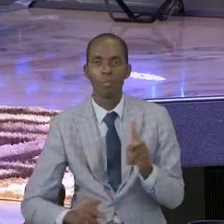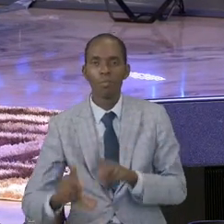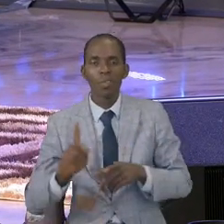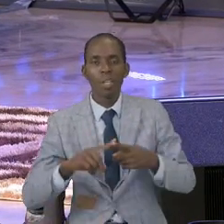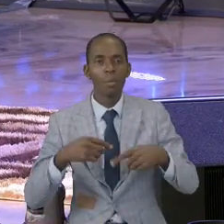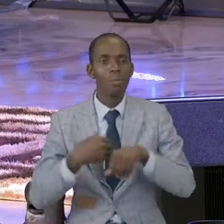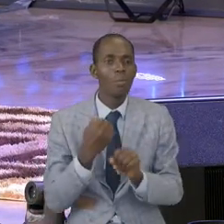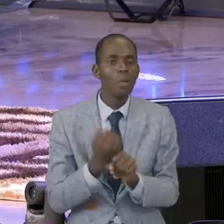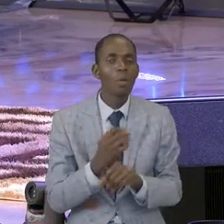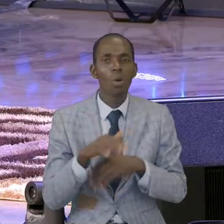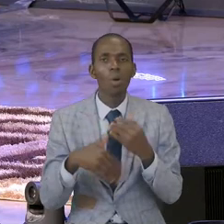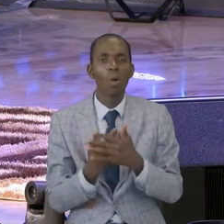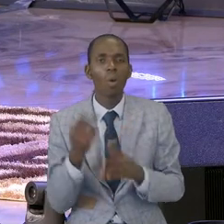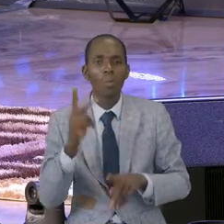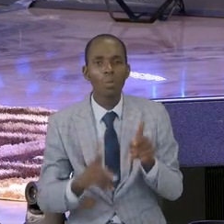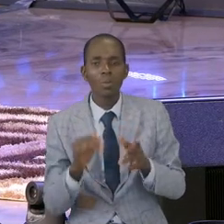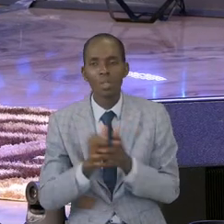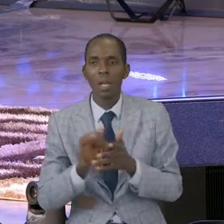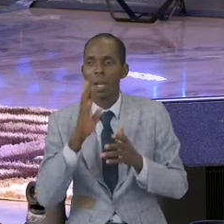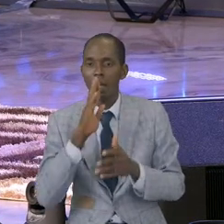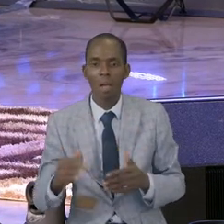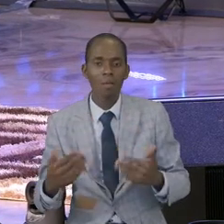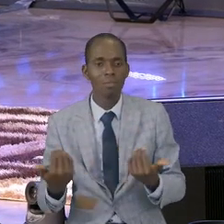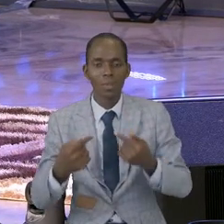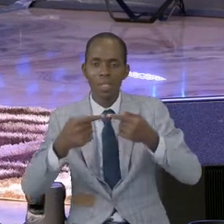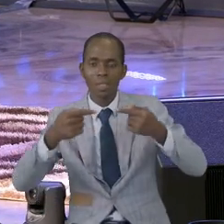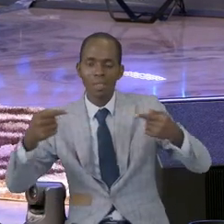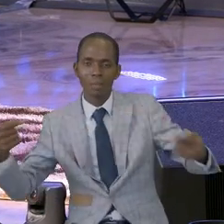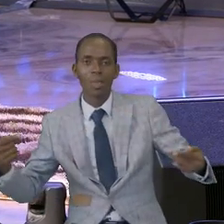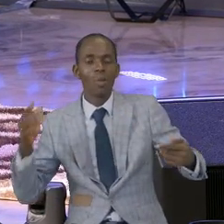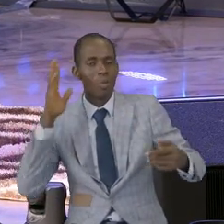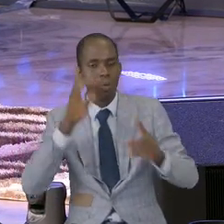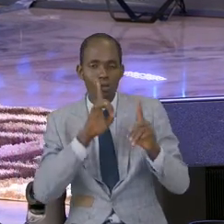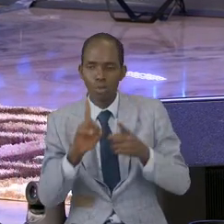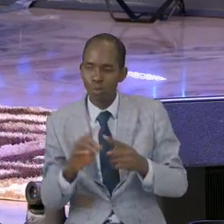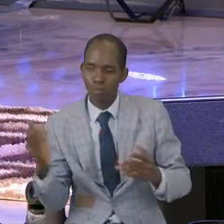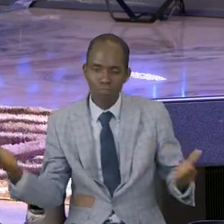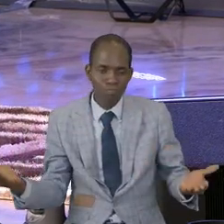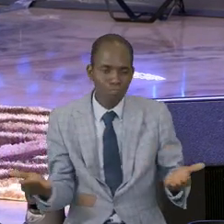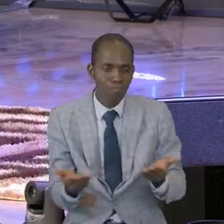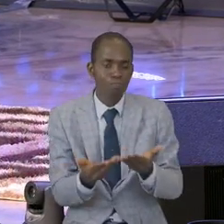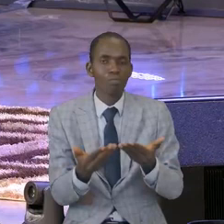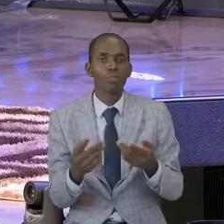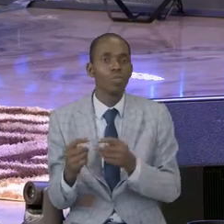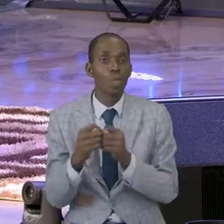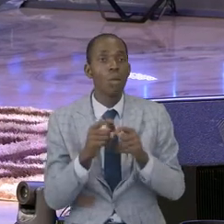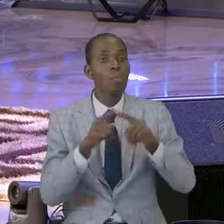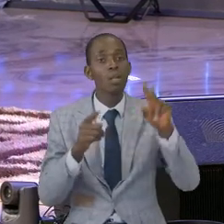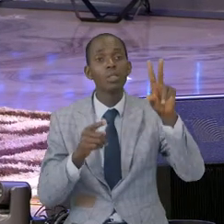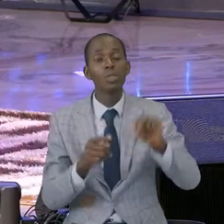those who have turned their backs to each other, he'll turn them around and reconcile them. But no,